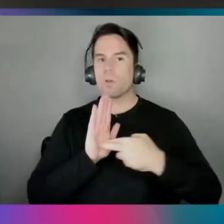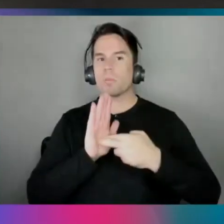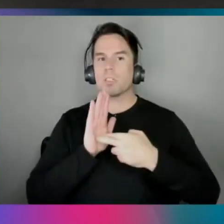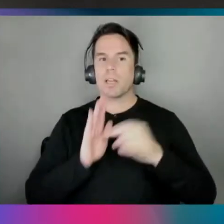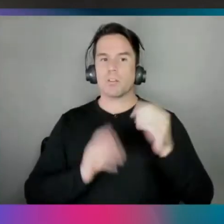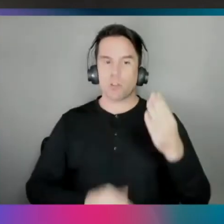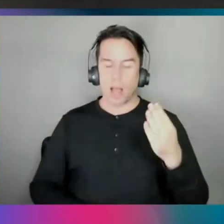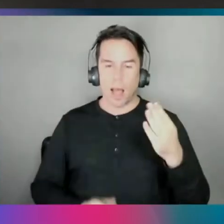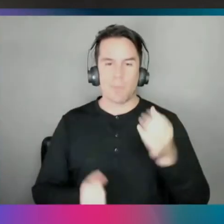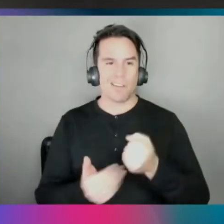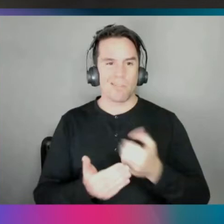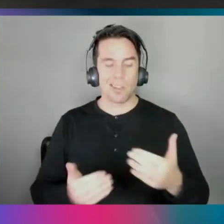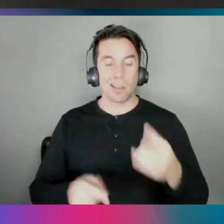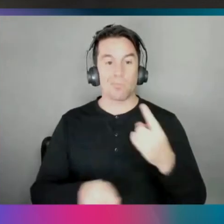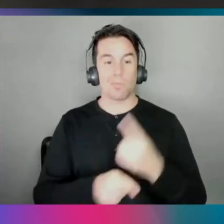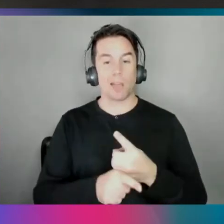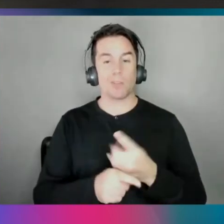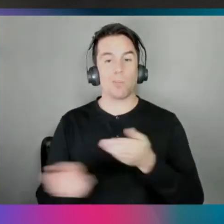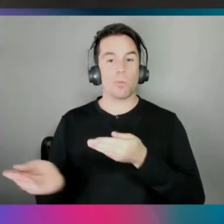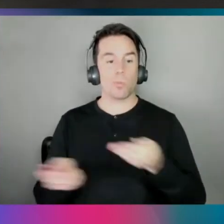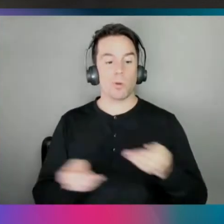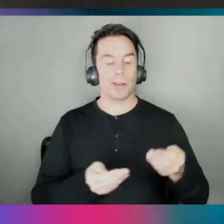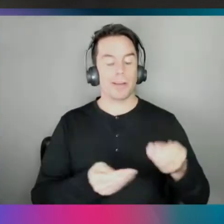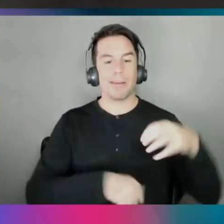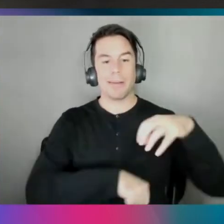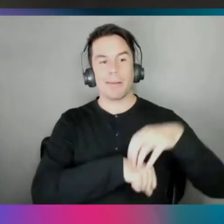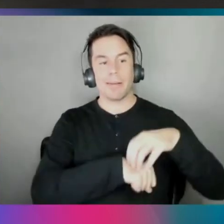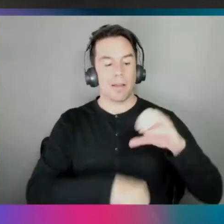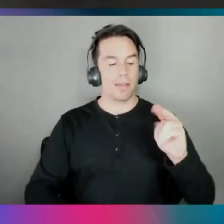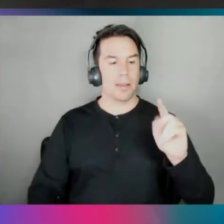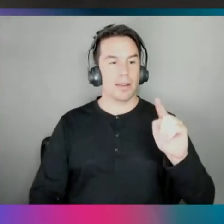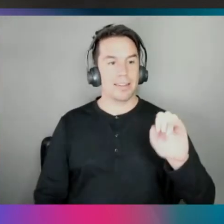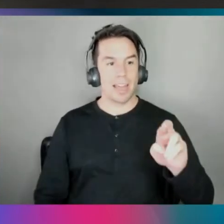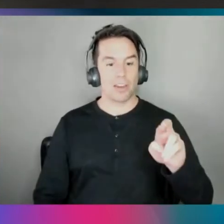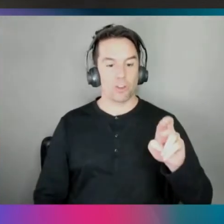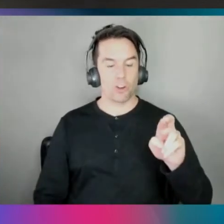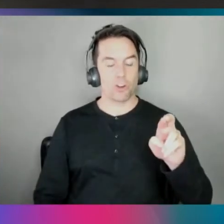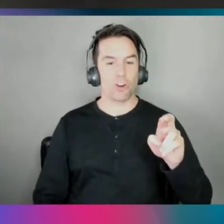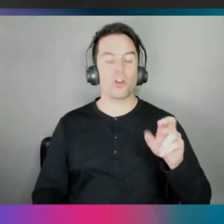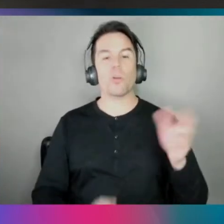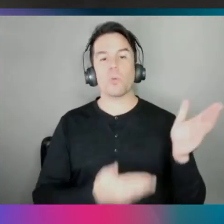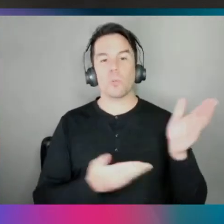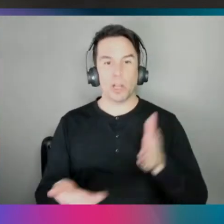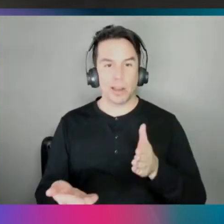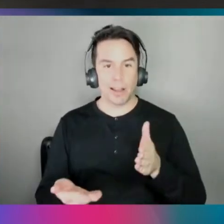in the container. This is one of our pre-built algorithms. So we're bringing the factorization machine in here.